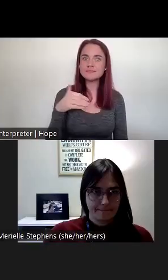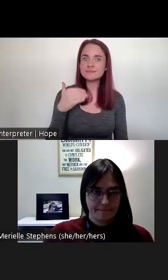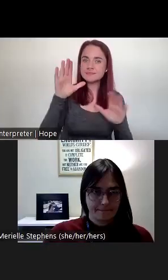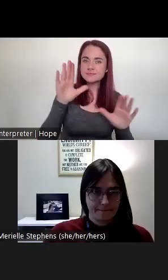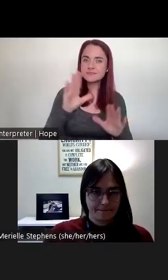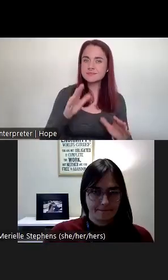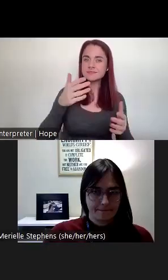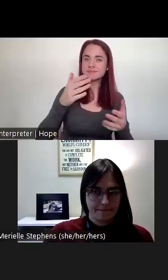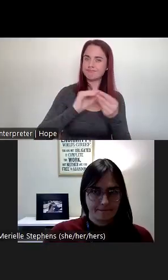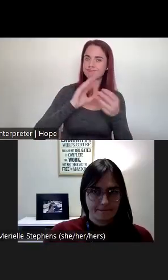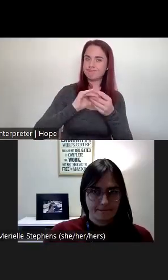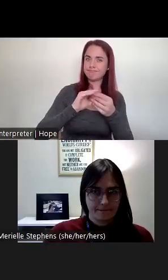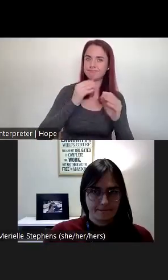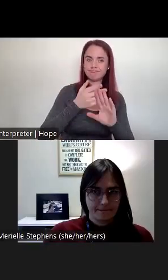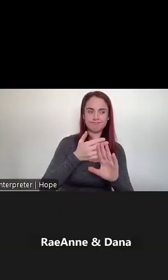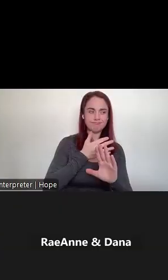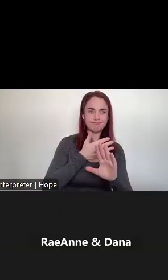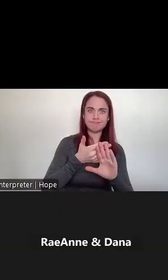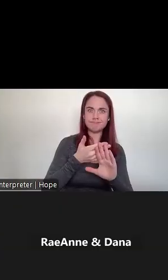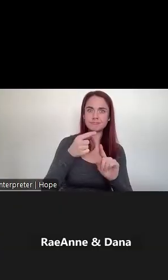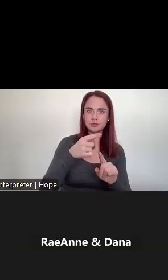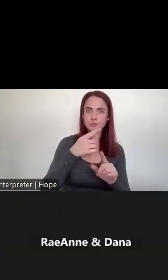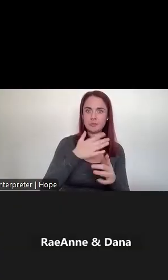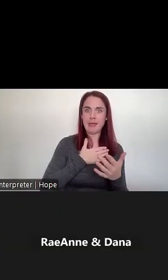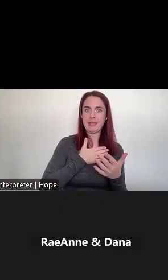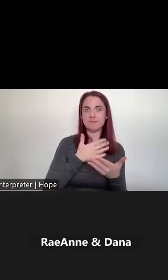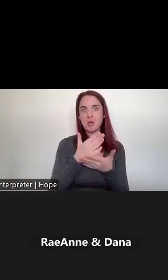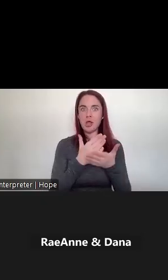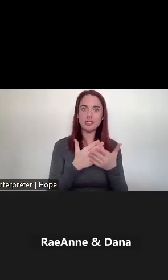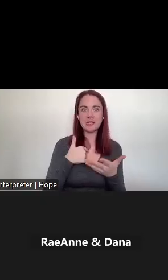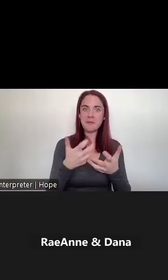introduction to the part that I wanted to talk about.